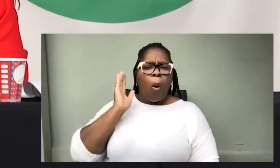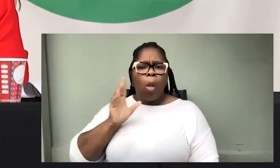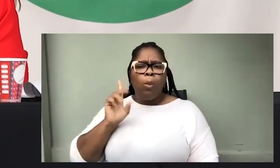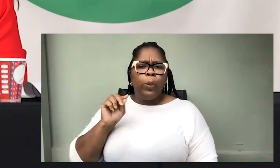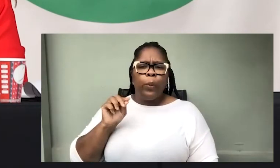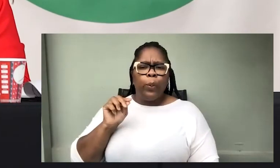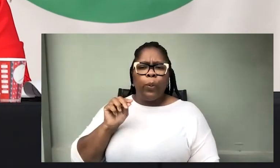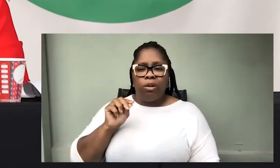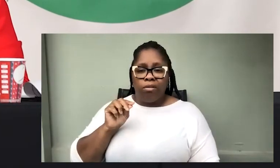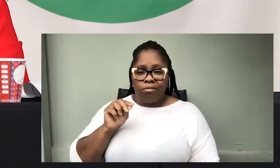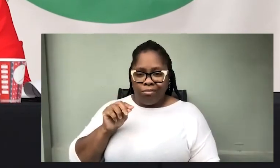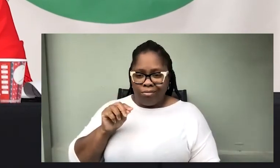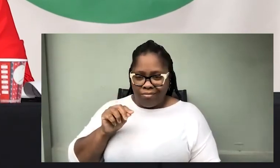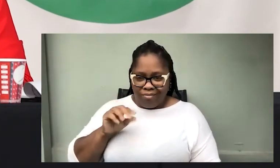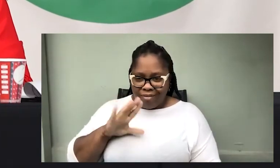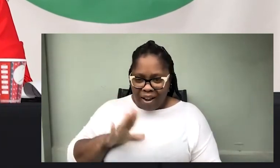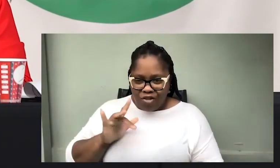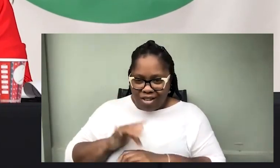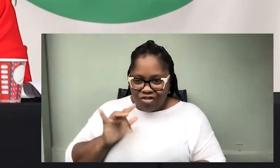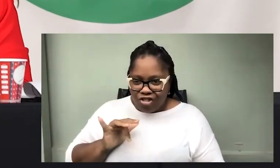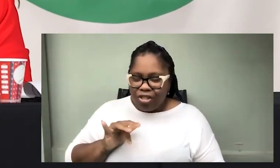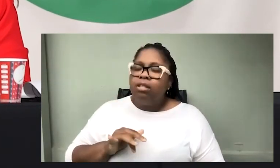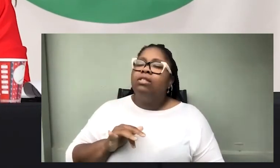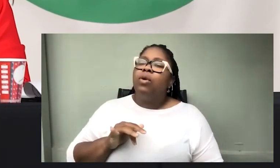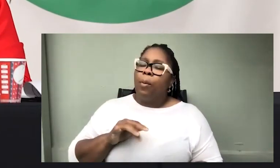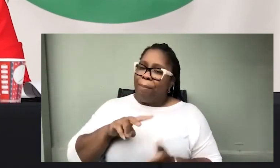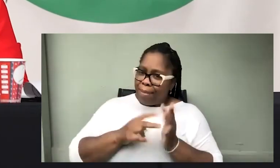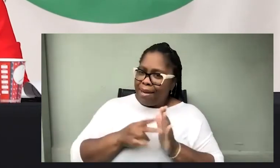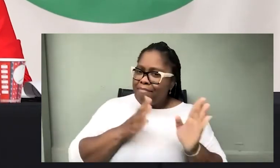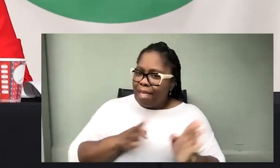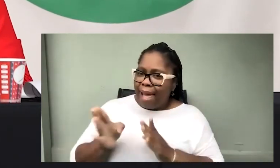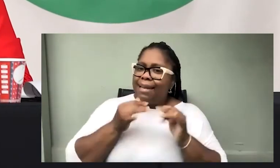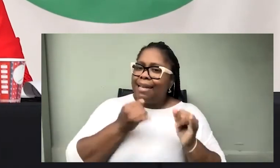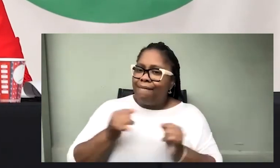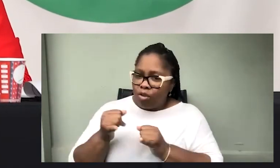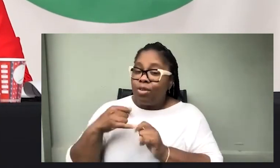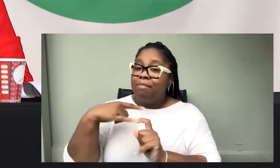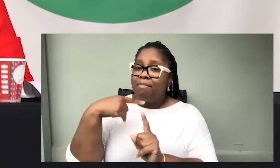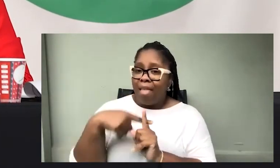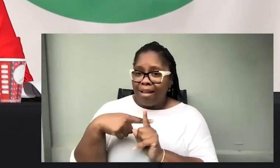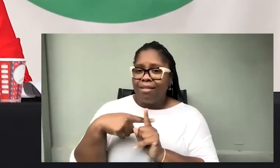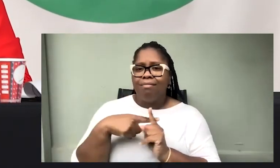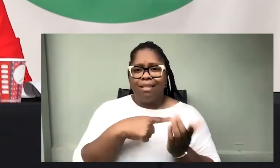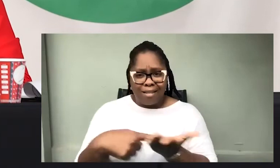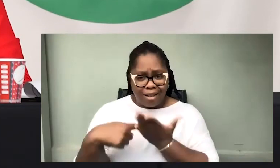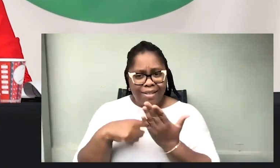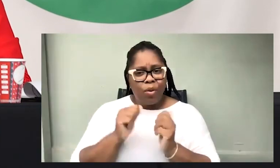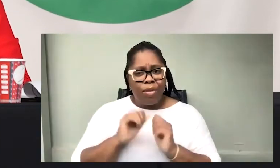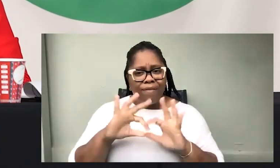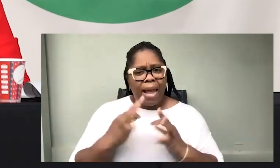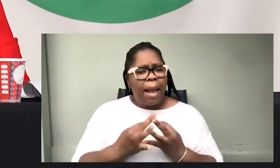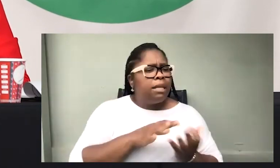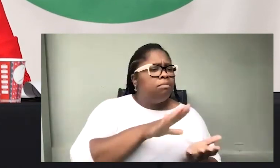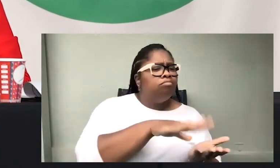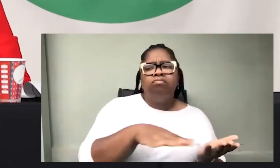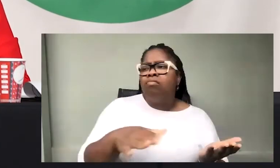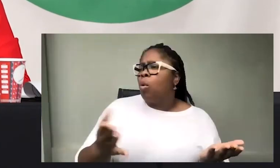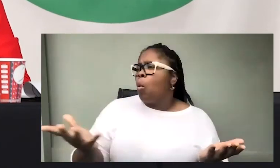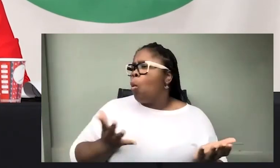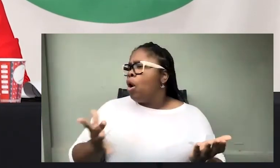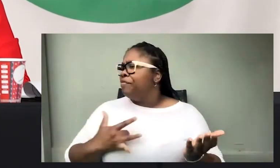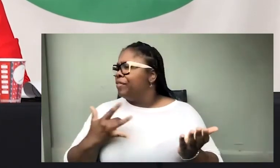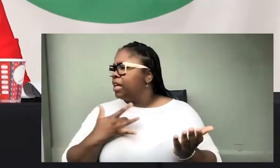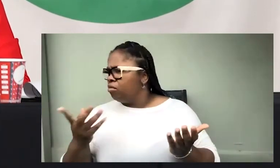really planning, not only individually, but sitting down with our families and asking what is it that they see